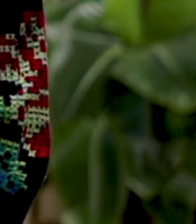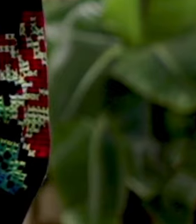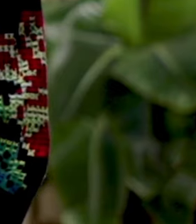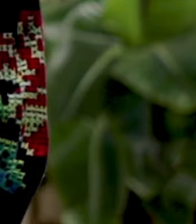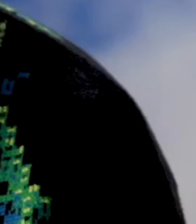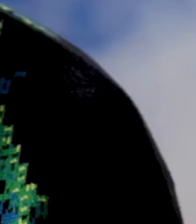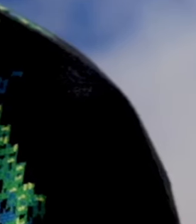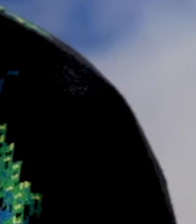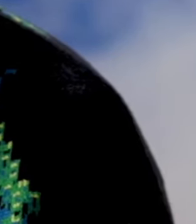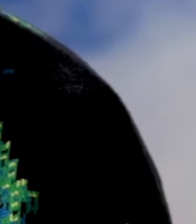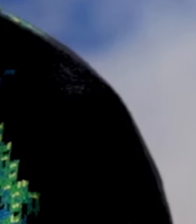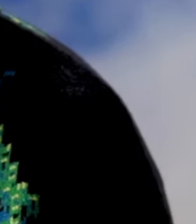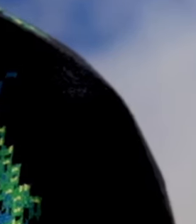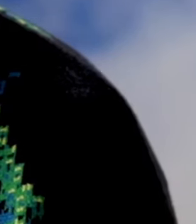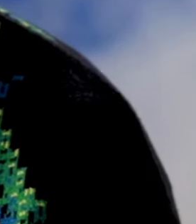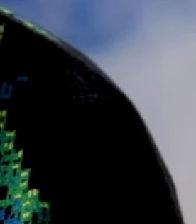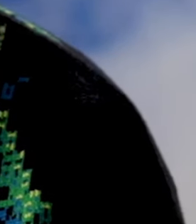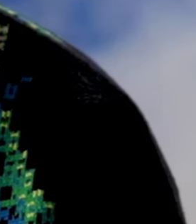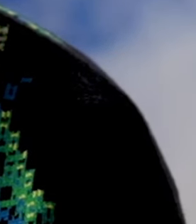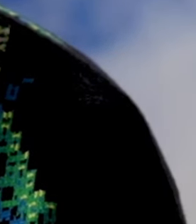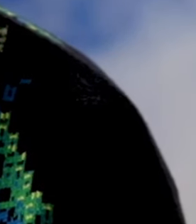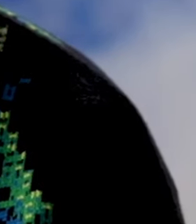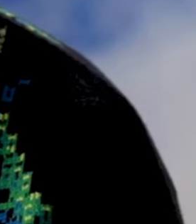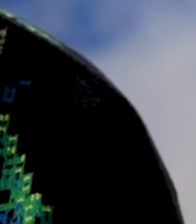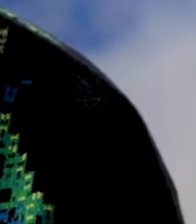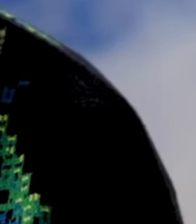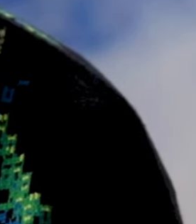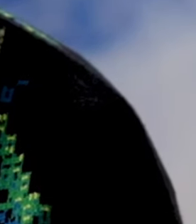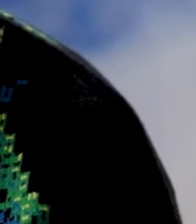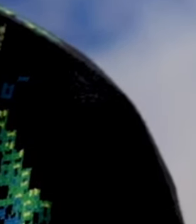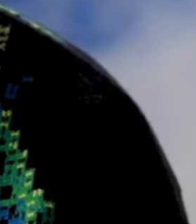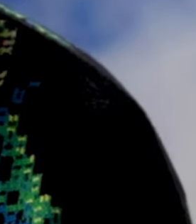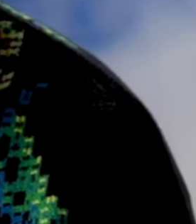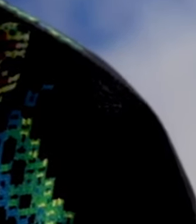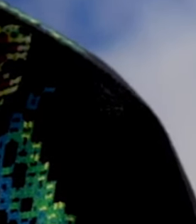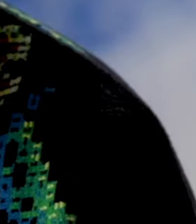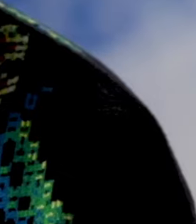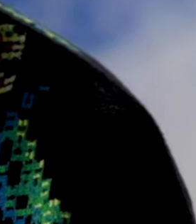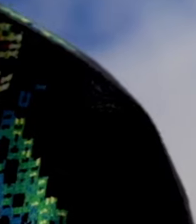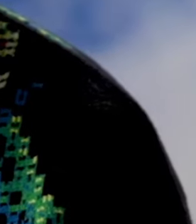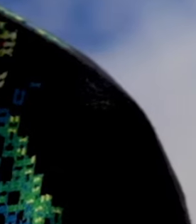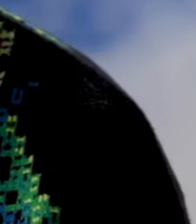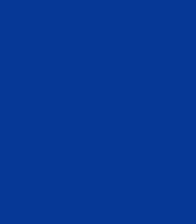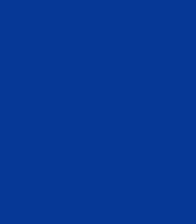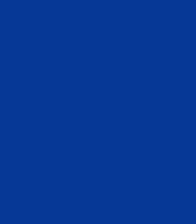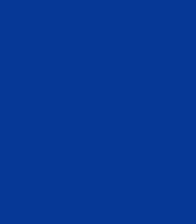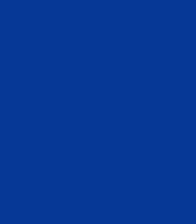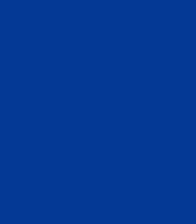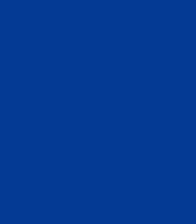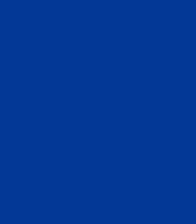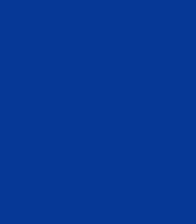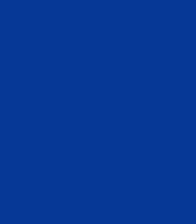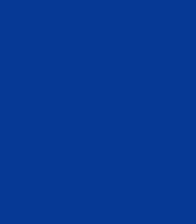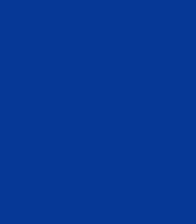of that. You know, they might actually have like something really valuable to add because of that, yeah.